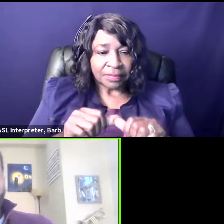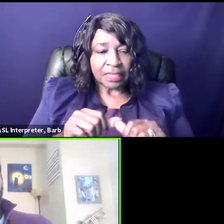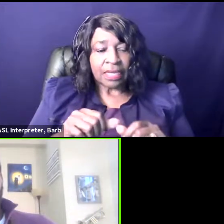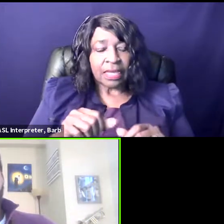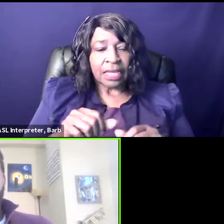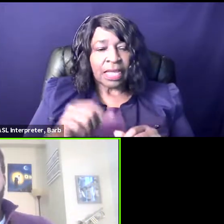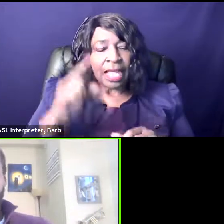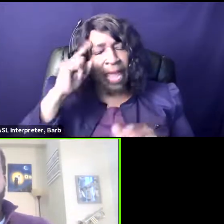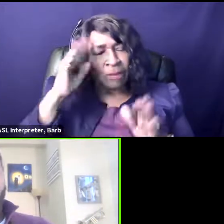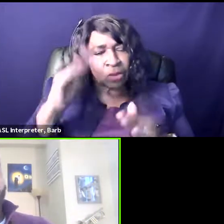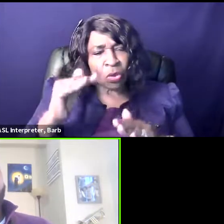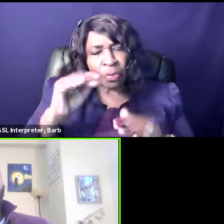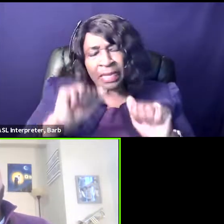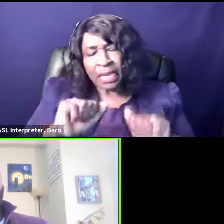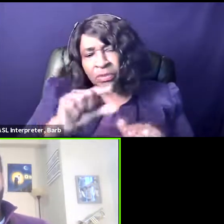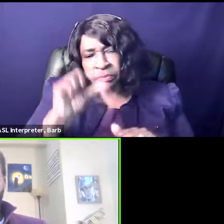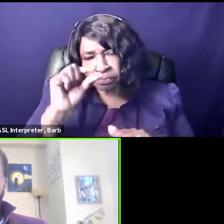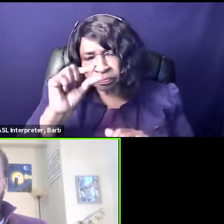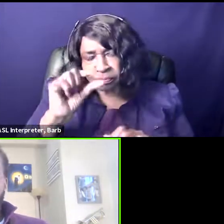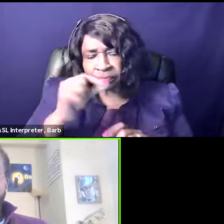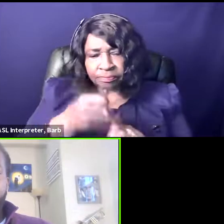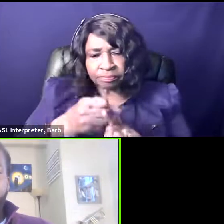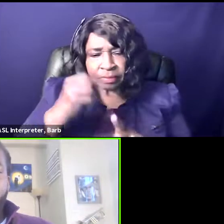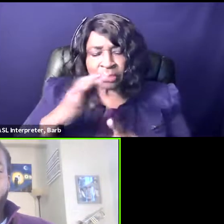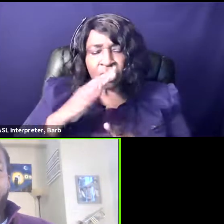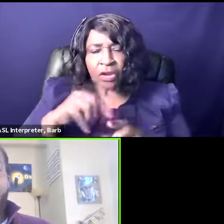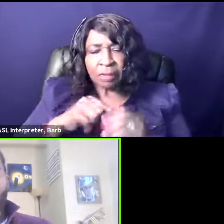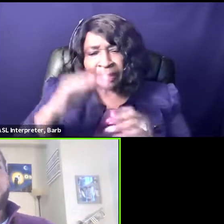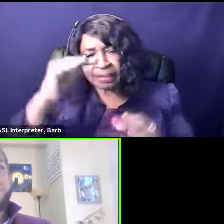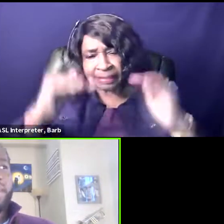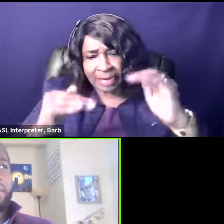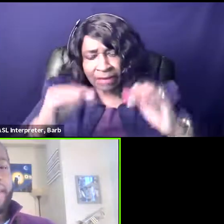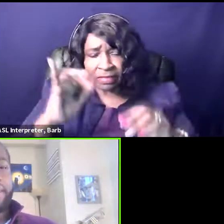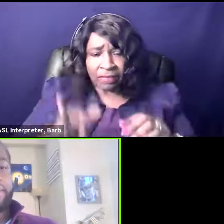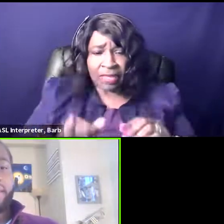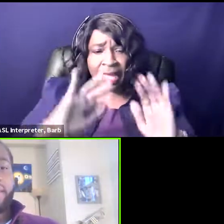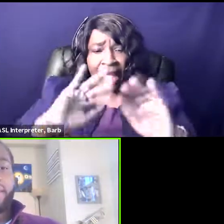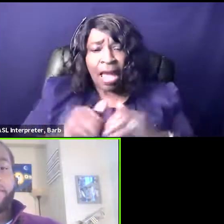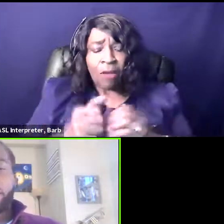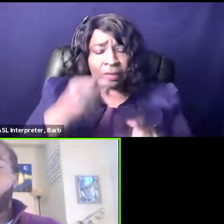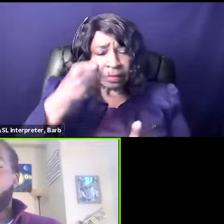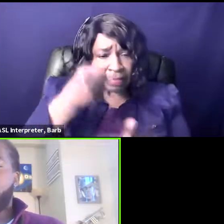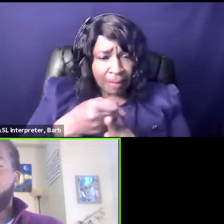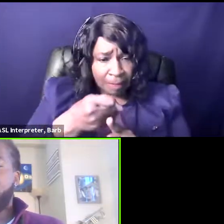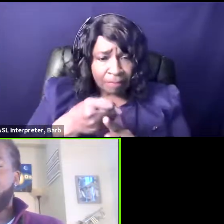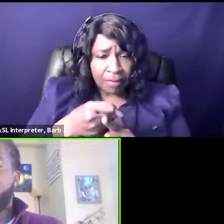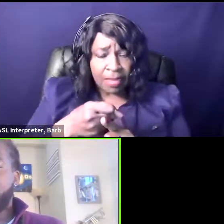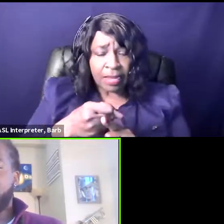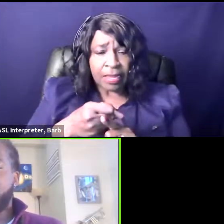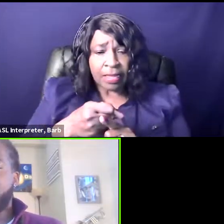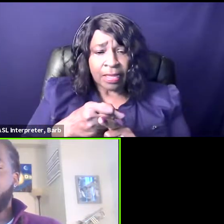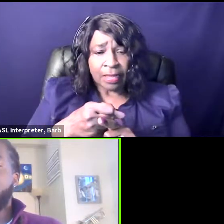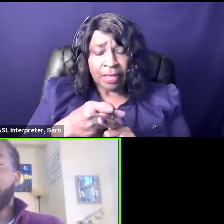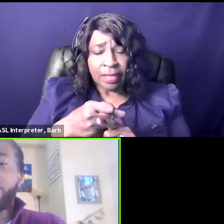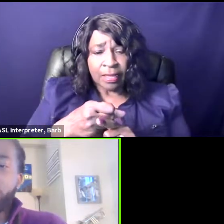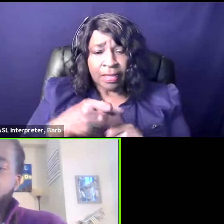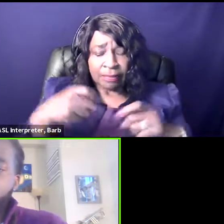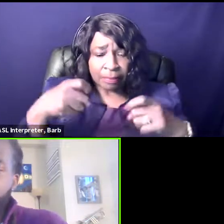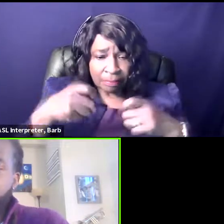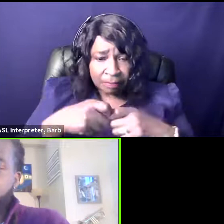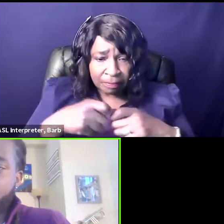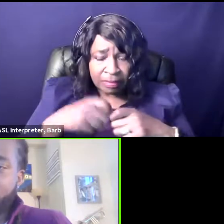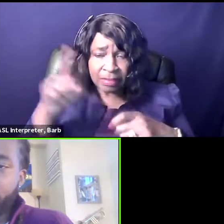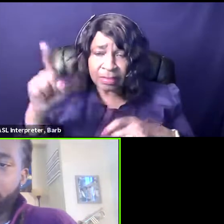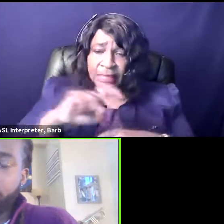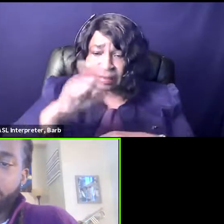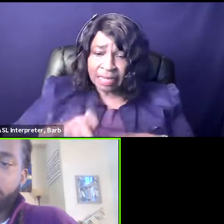could you talk a little bit more about the disparities in that? How was the impact of the power outages in Texas, unevenly felt